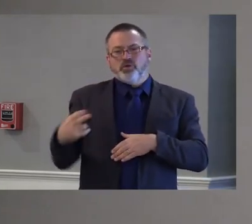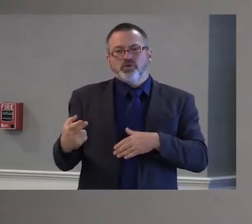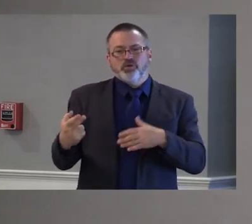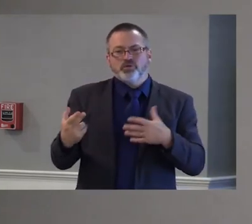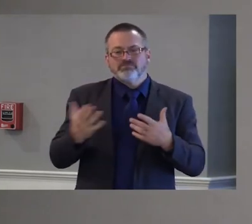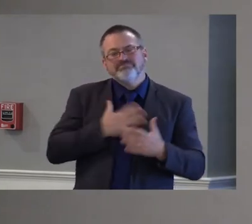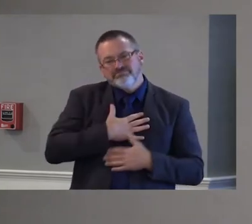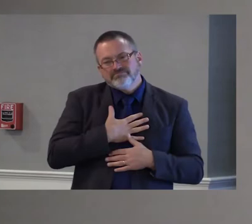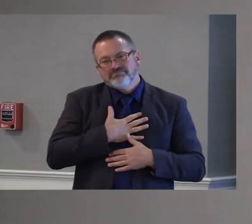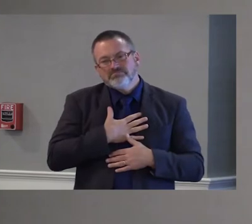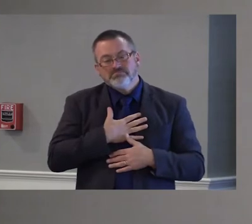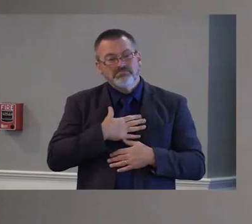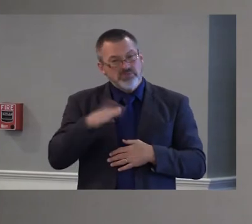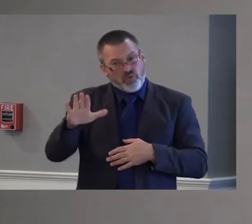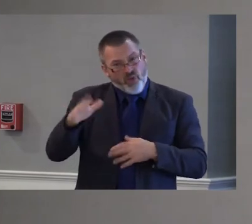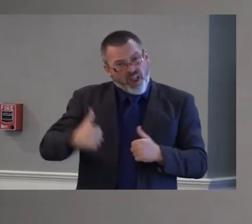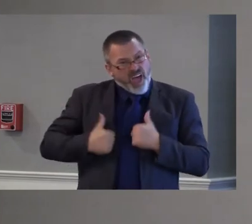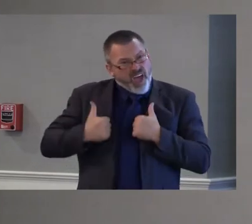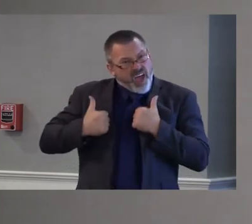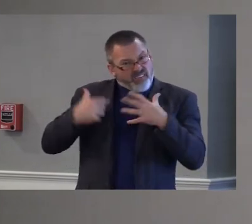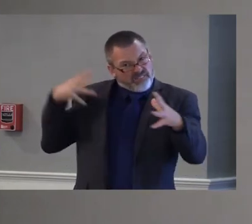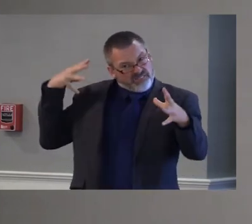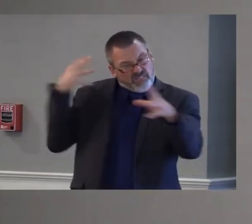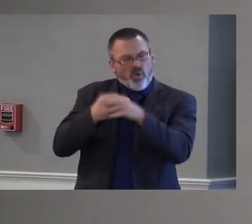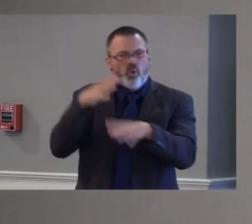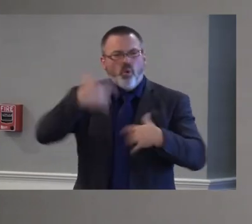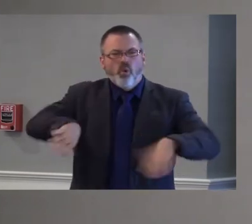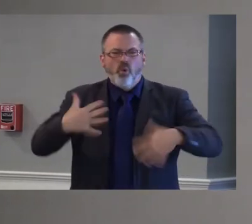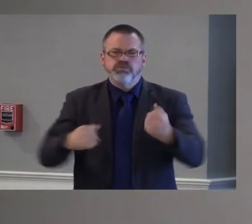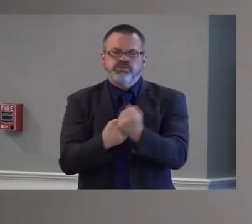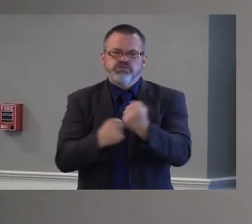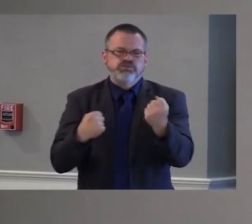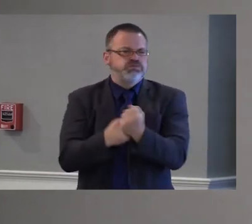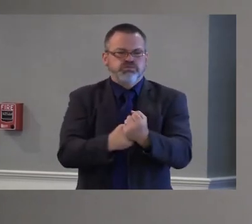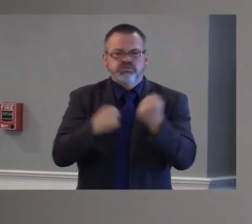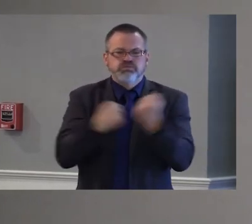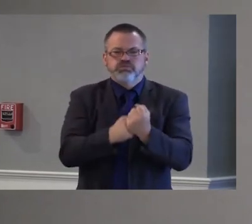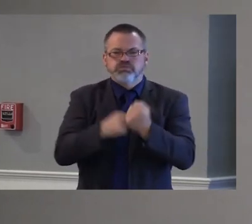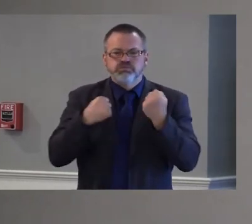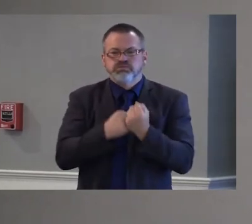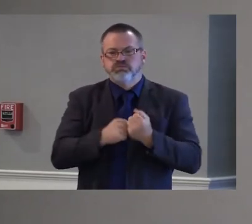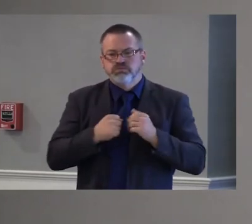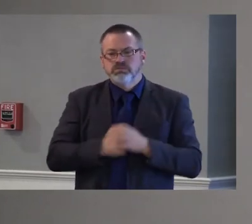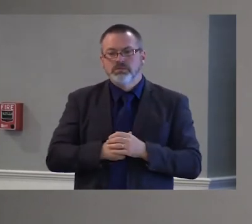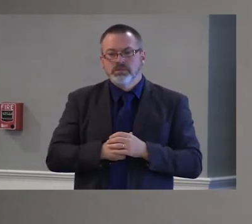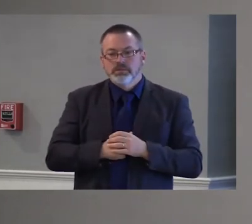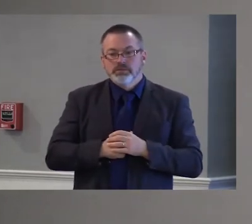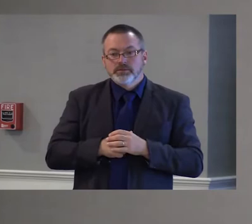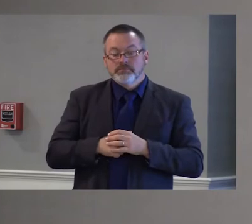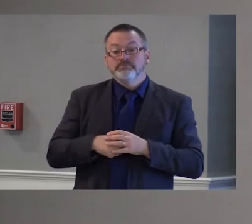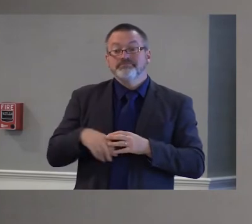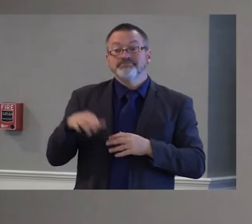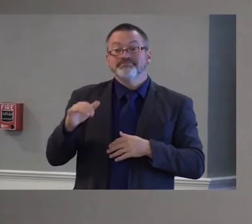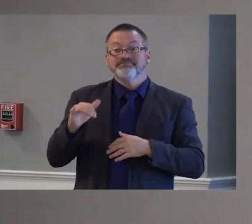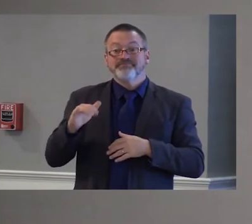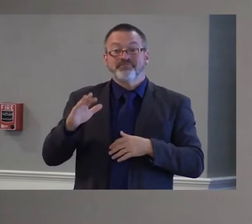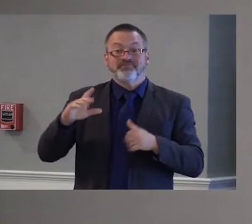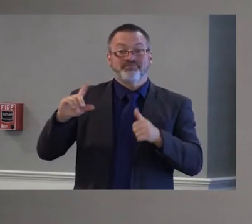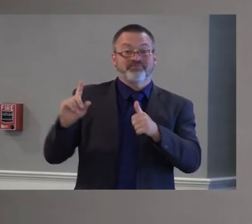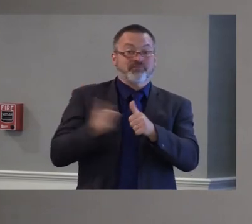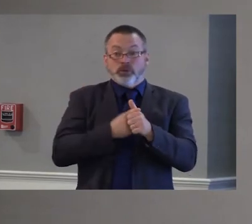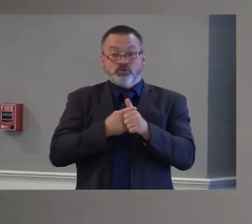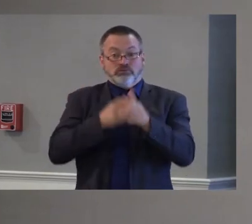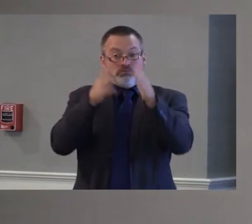advocating for disability rights. So the first person to whom this award is being presented is Isabel